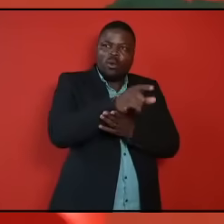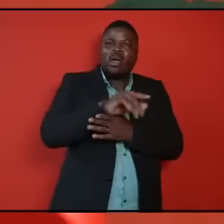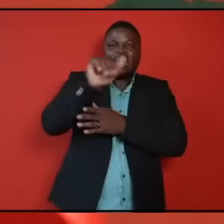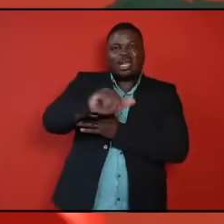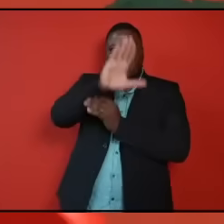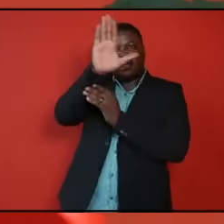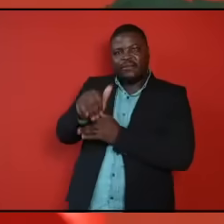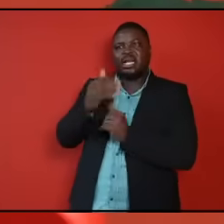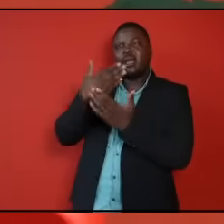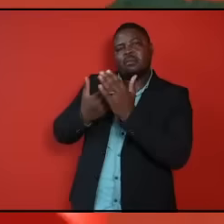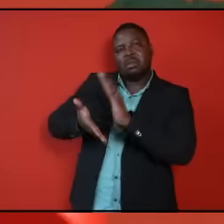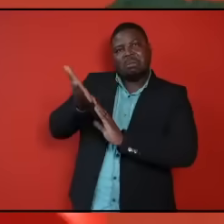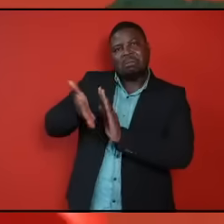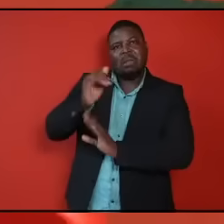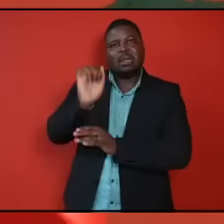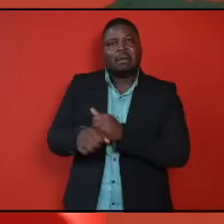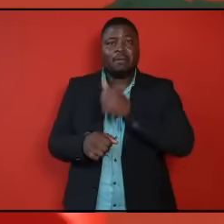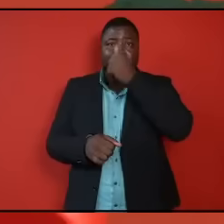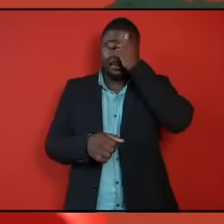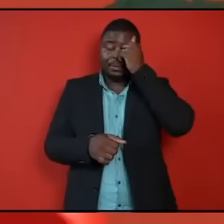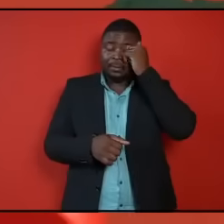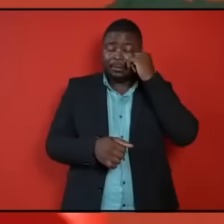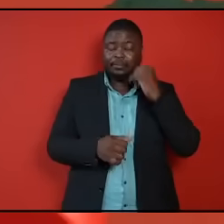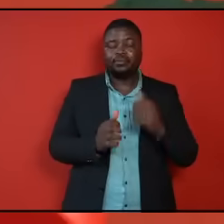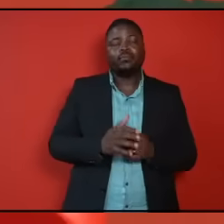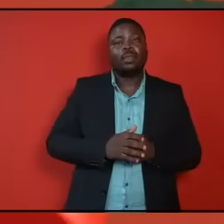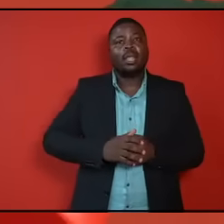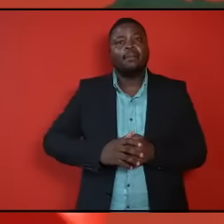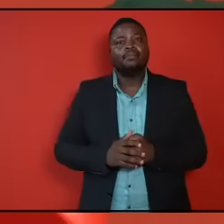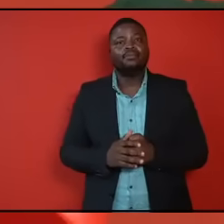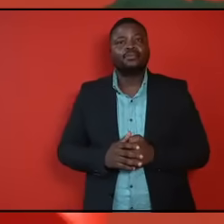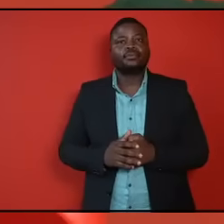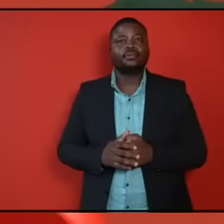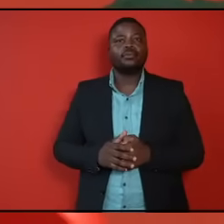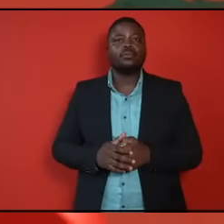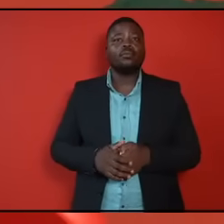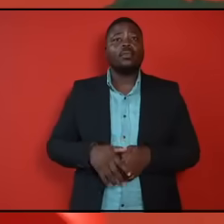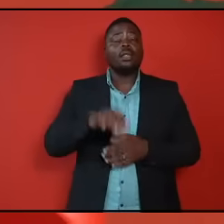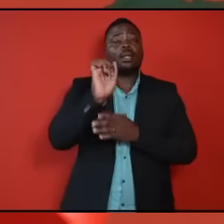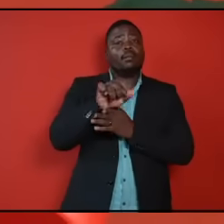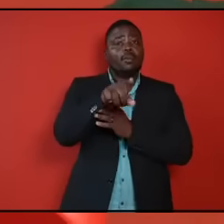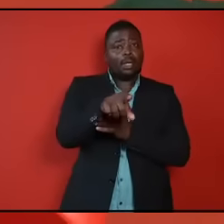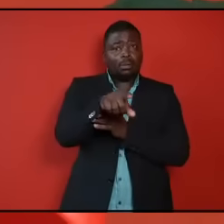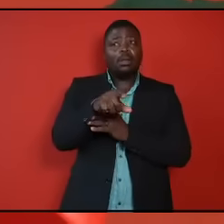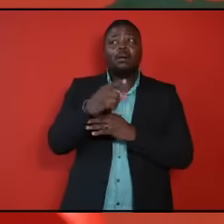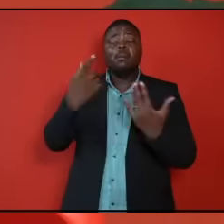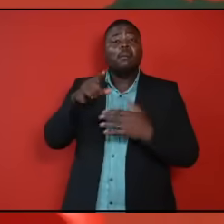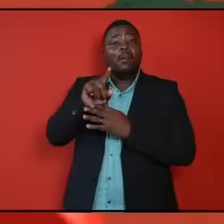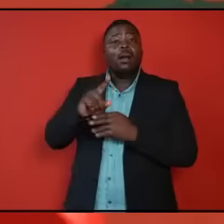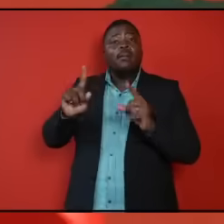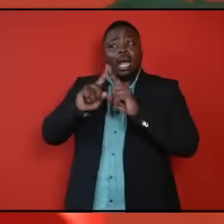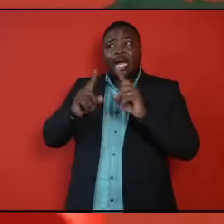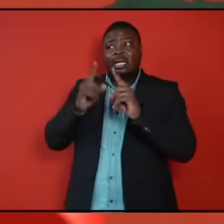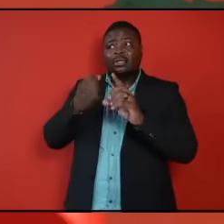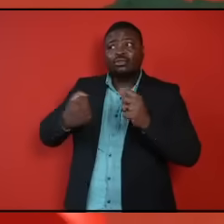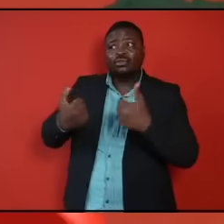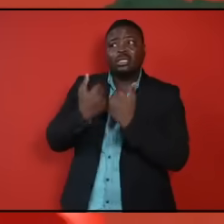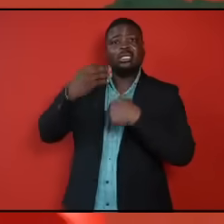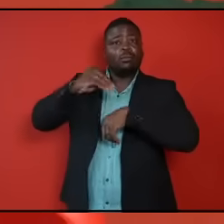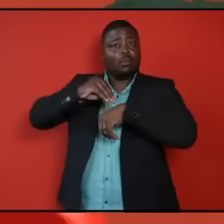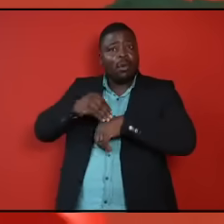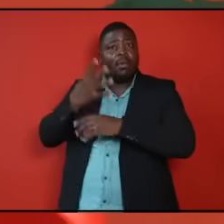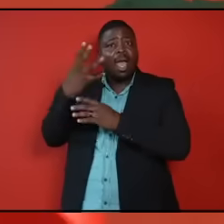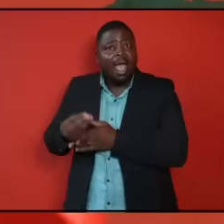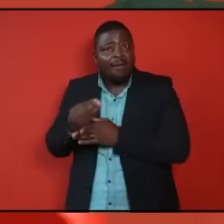On the domestic front, the plenum reflected with agency on the worsening conditions faced by the majority of South